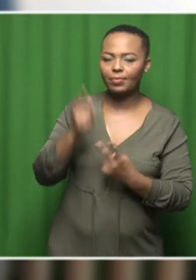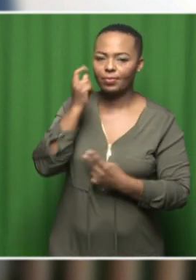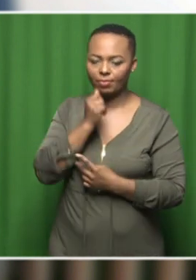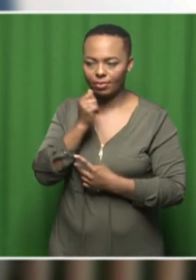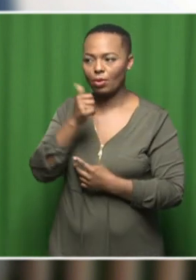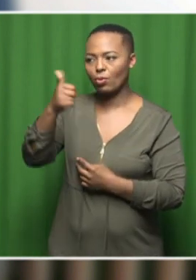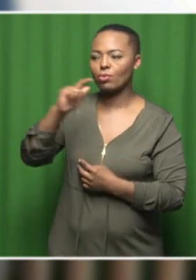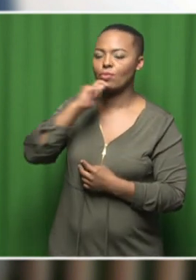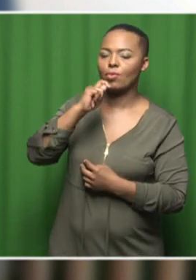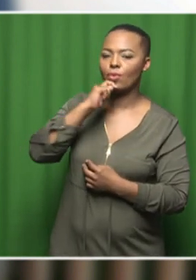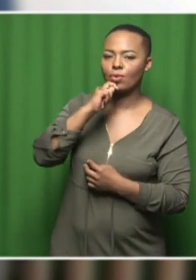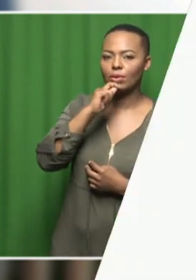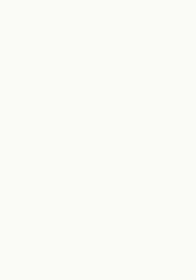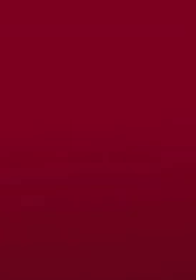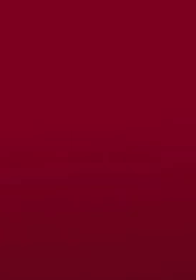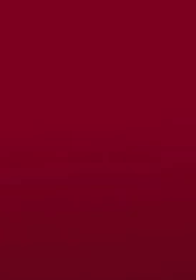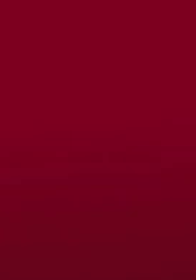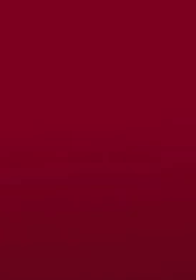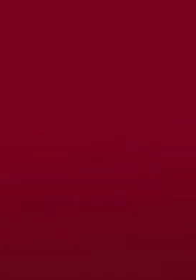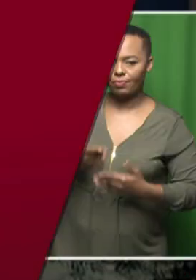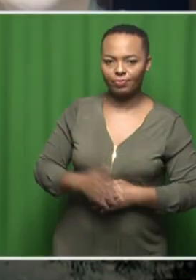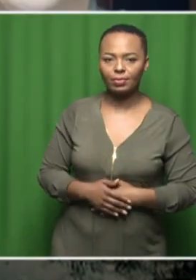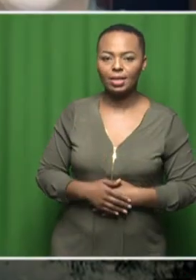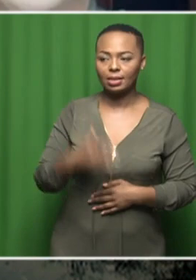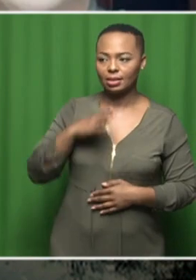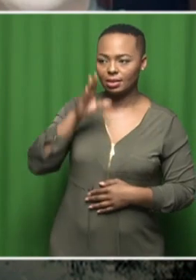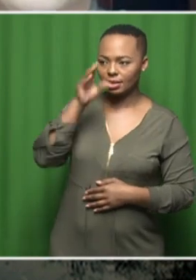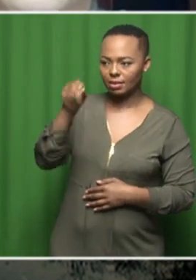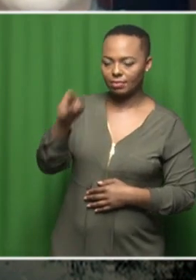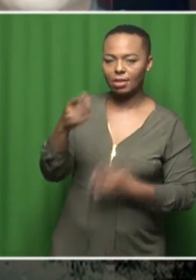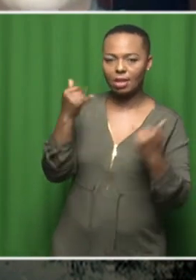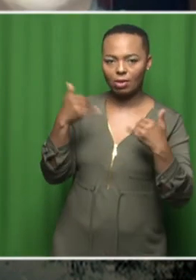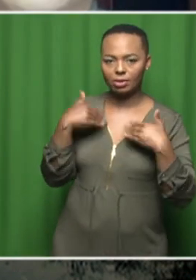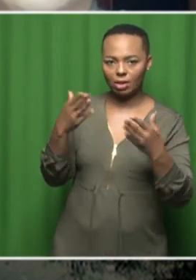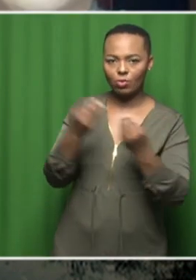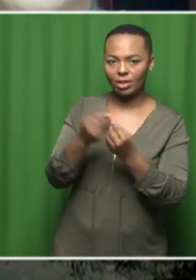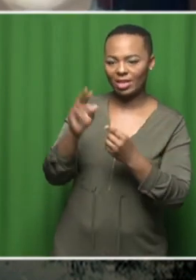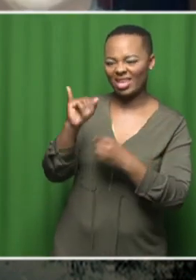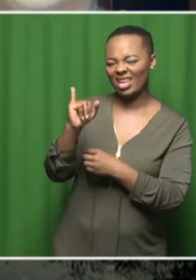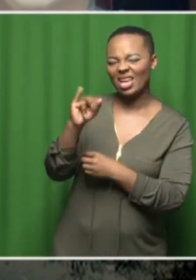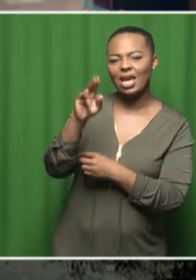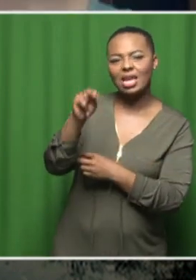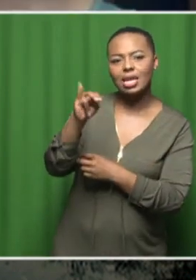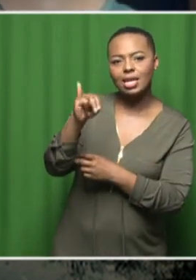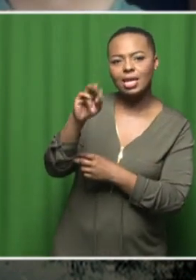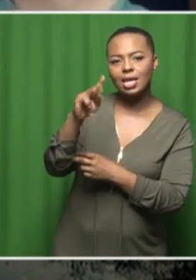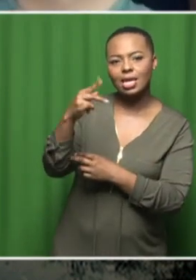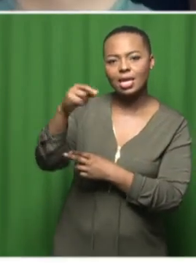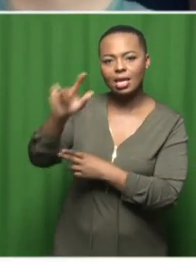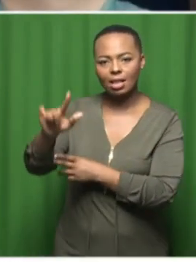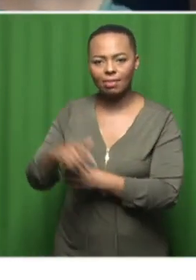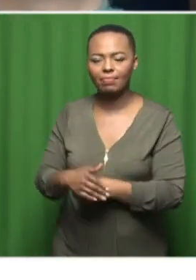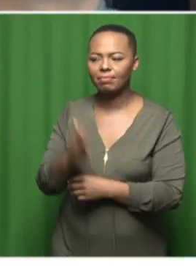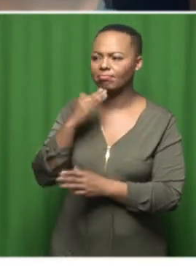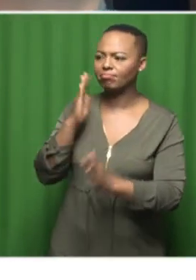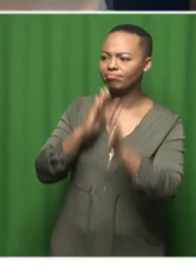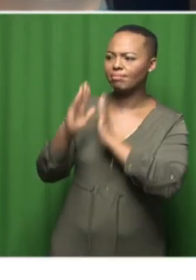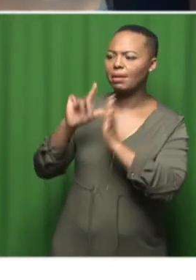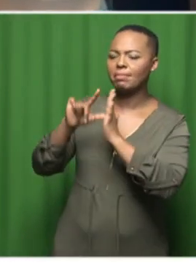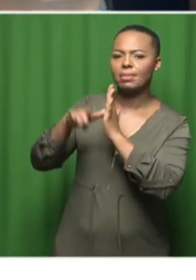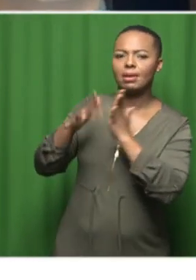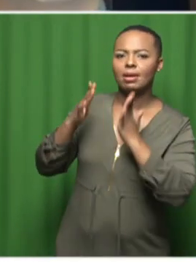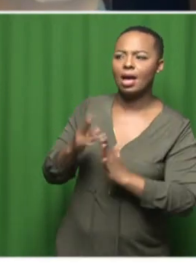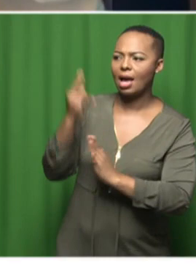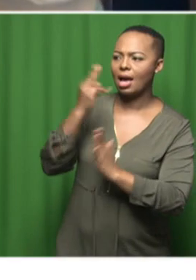Morning Live. I'm going to start with Nikhil. Take us through your journey as an artist and an architect. Where did